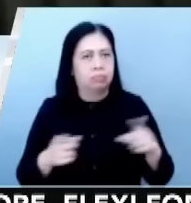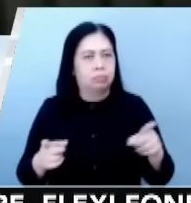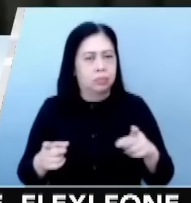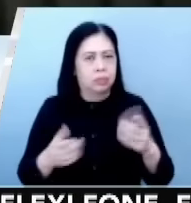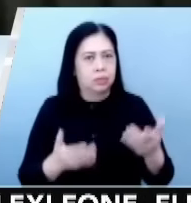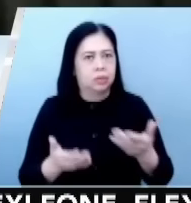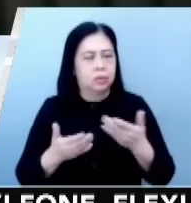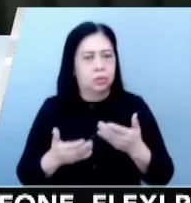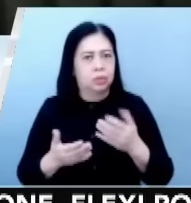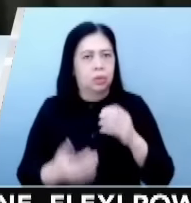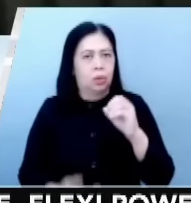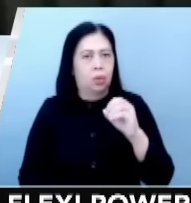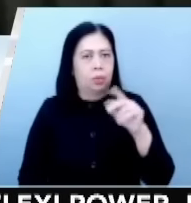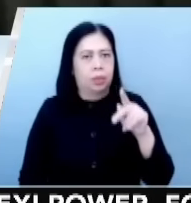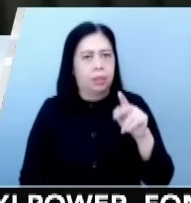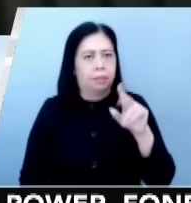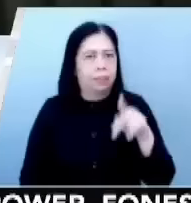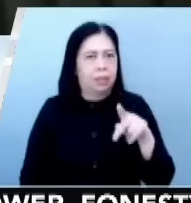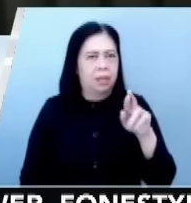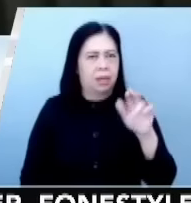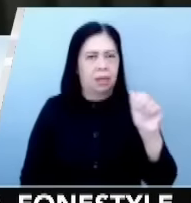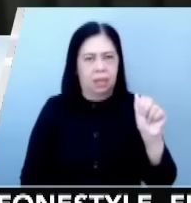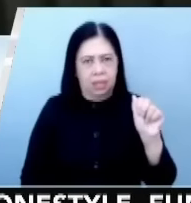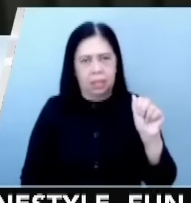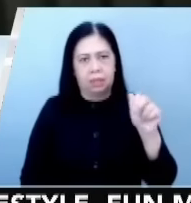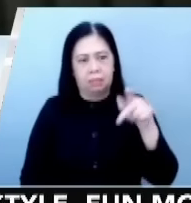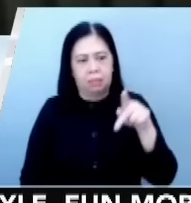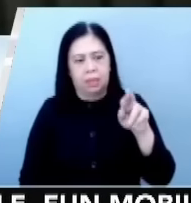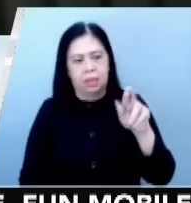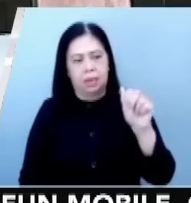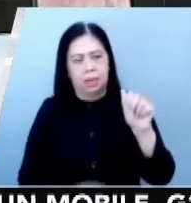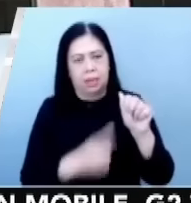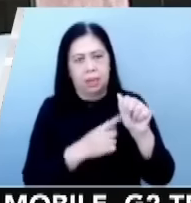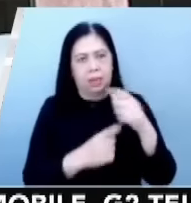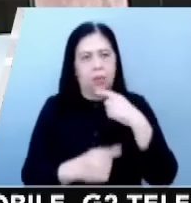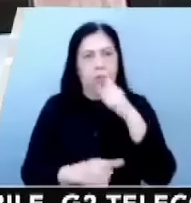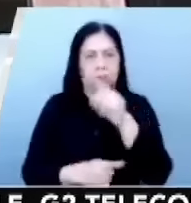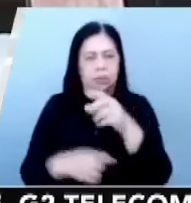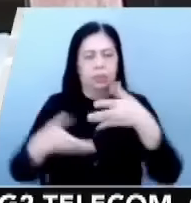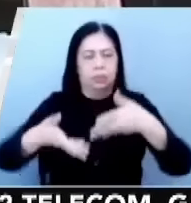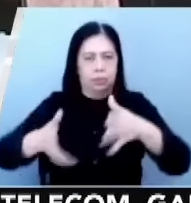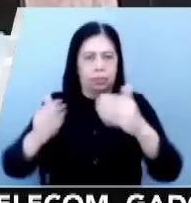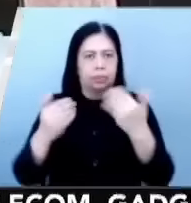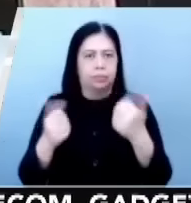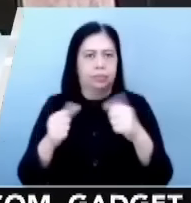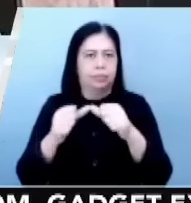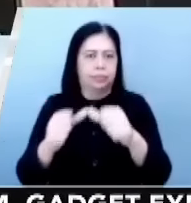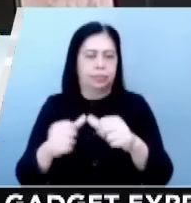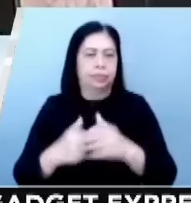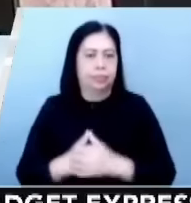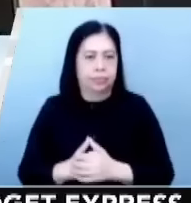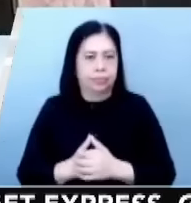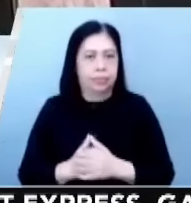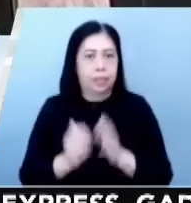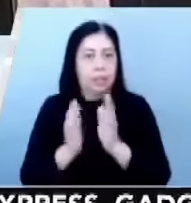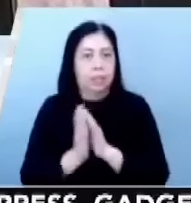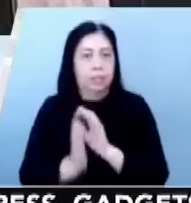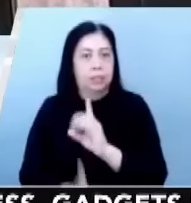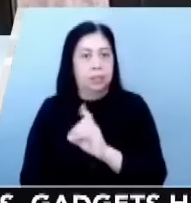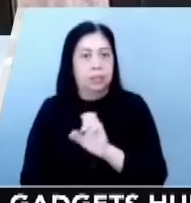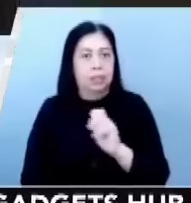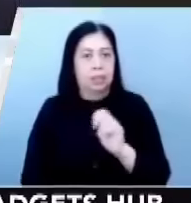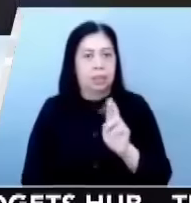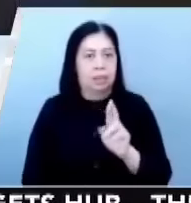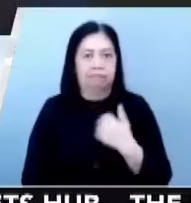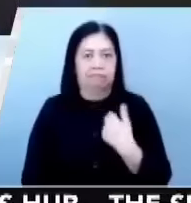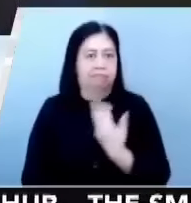OP and PRA. So PRA would order the resumption. Hiningan na namin ng pahayag ang DENR pero wala pa itong